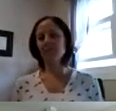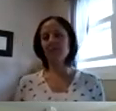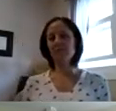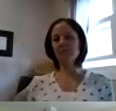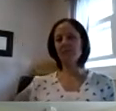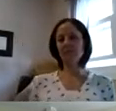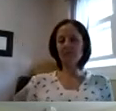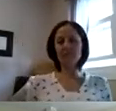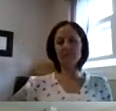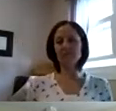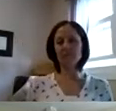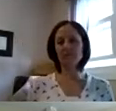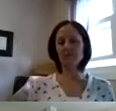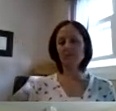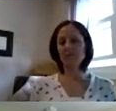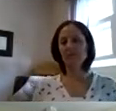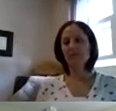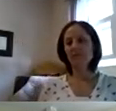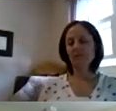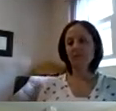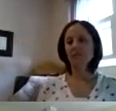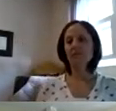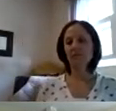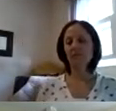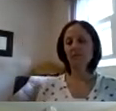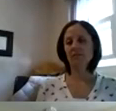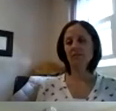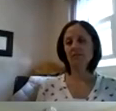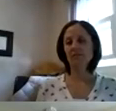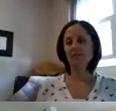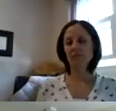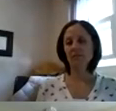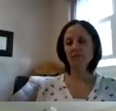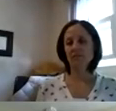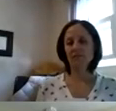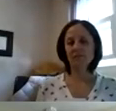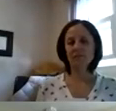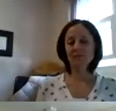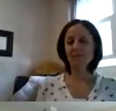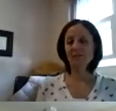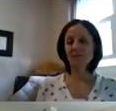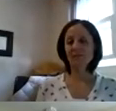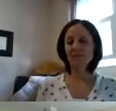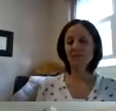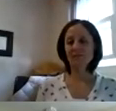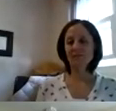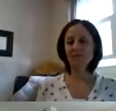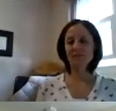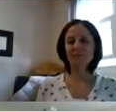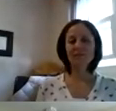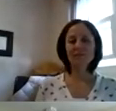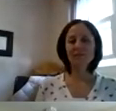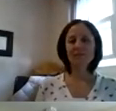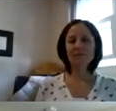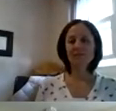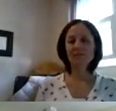first three phases of emergency assistance grants. Great. And then just as a quick reminder before we move on to